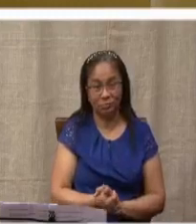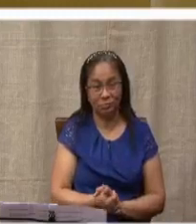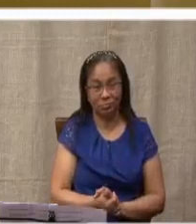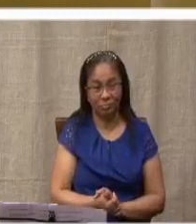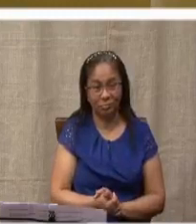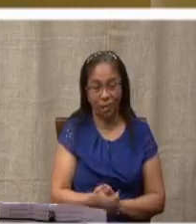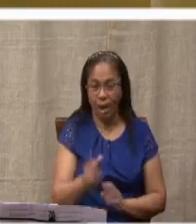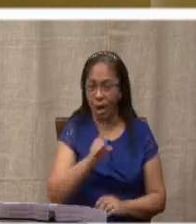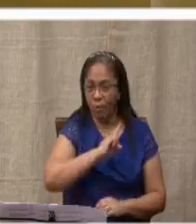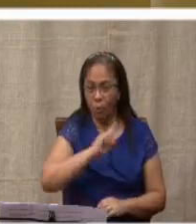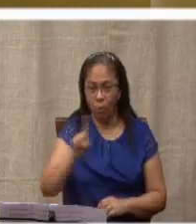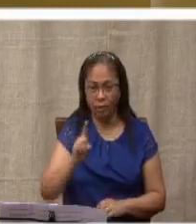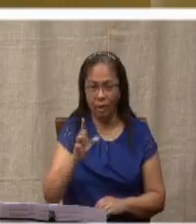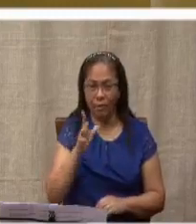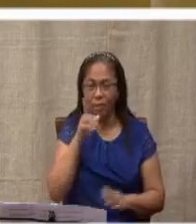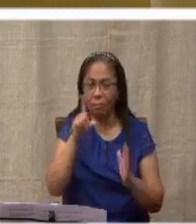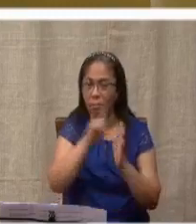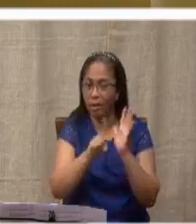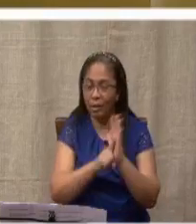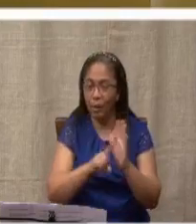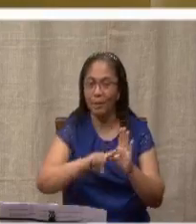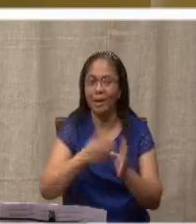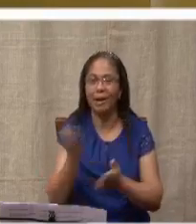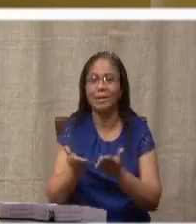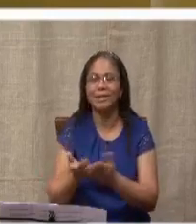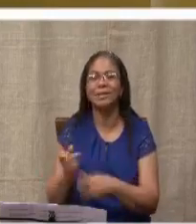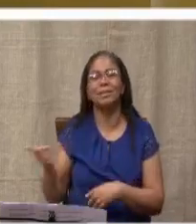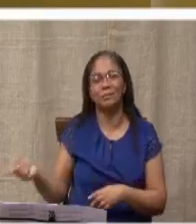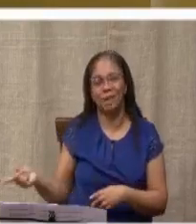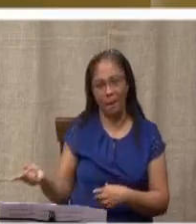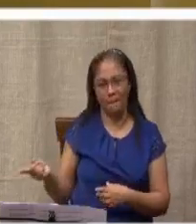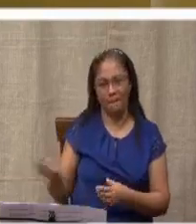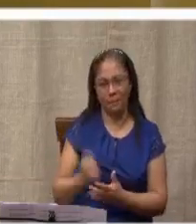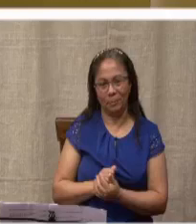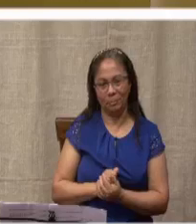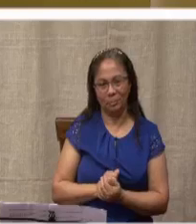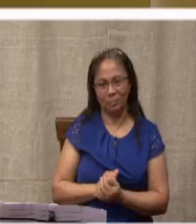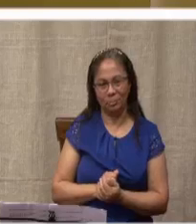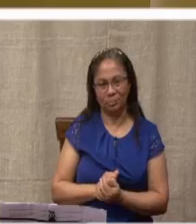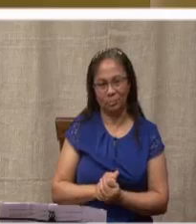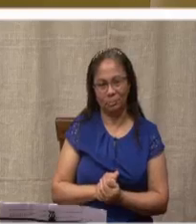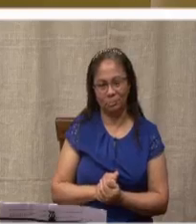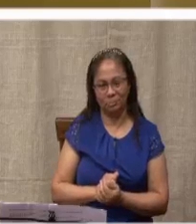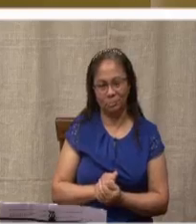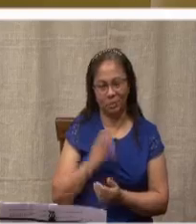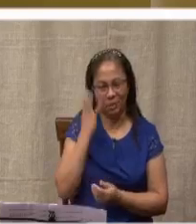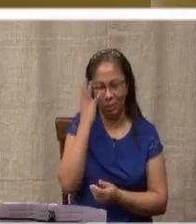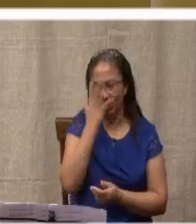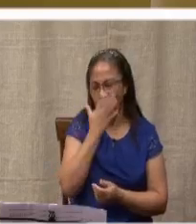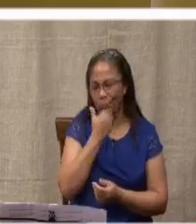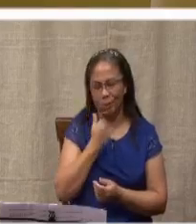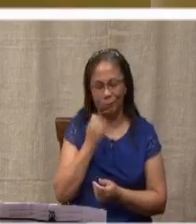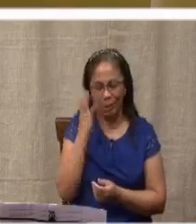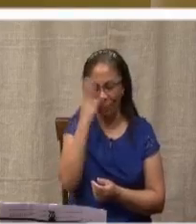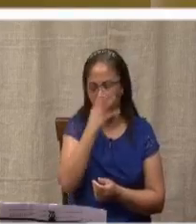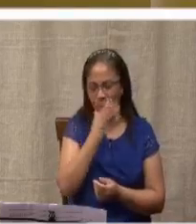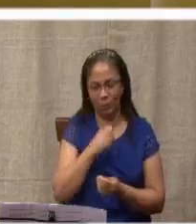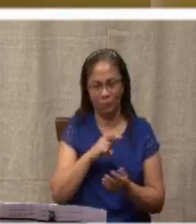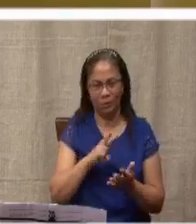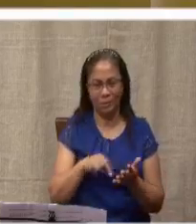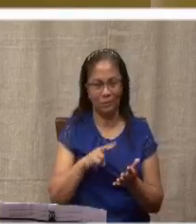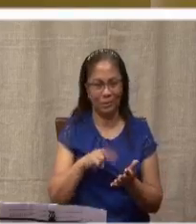and straight away she began to serve it's a beautiful text it's a beautiful